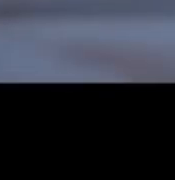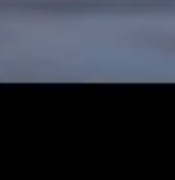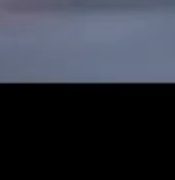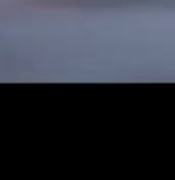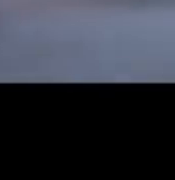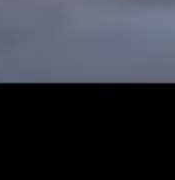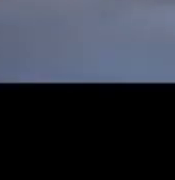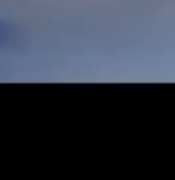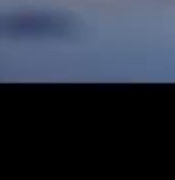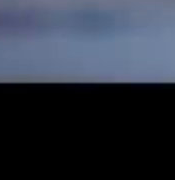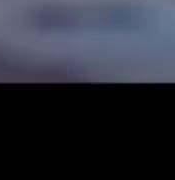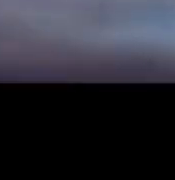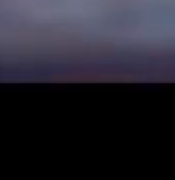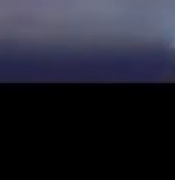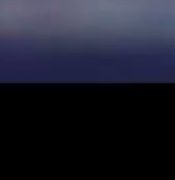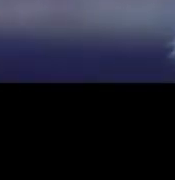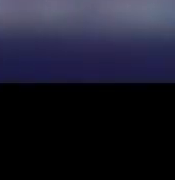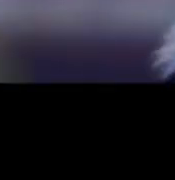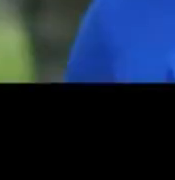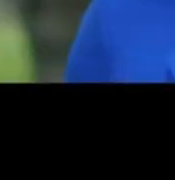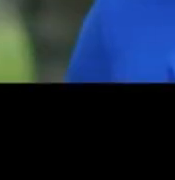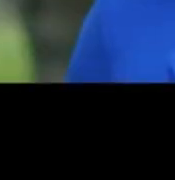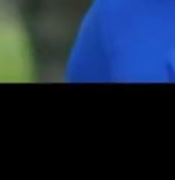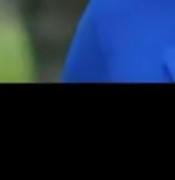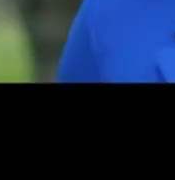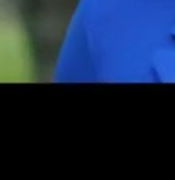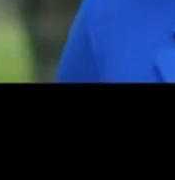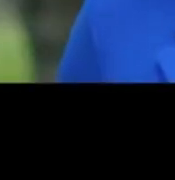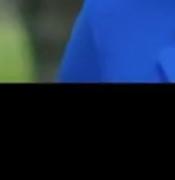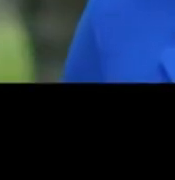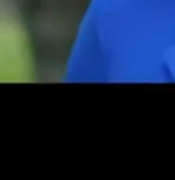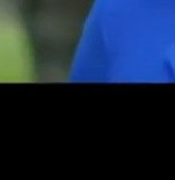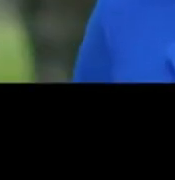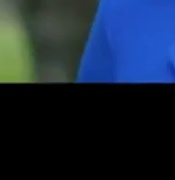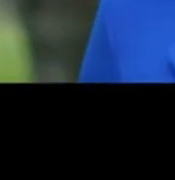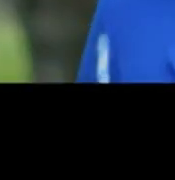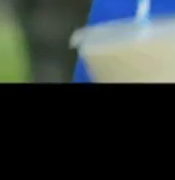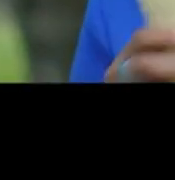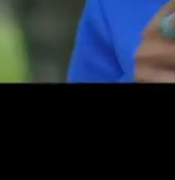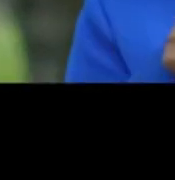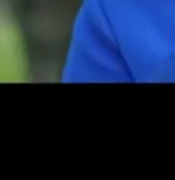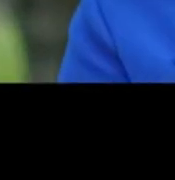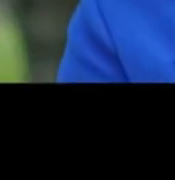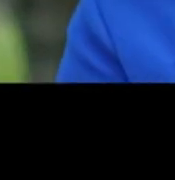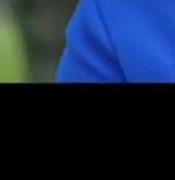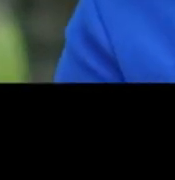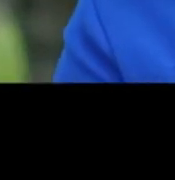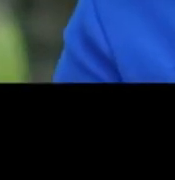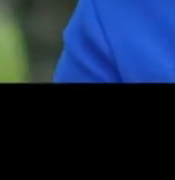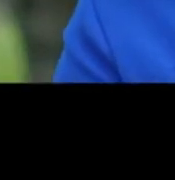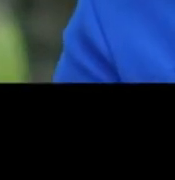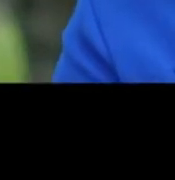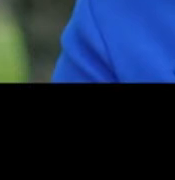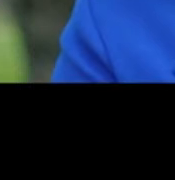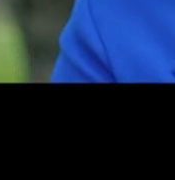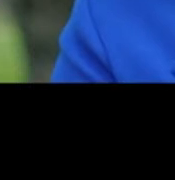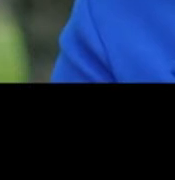that was after they used it for the bank heist. I don't blame them. It's their favorite smoothie, and I refuse to share the recipe.